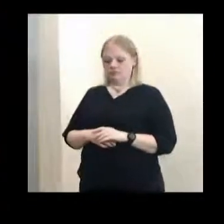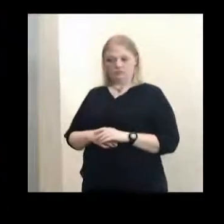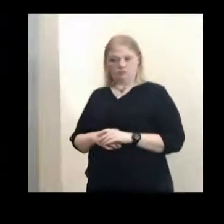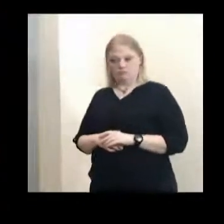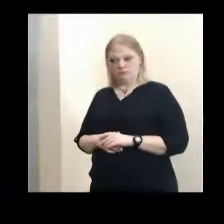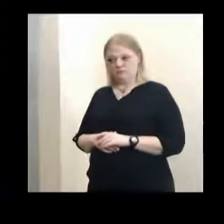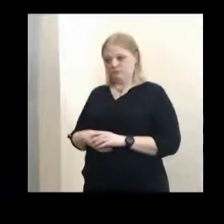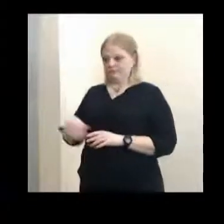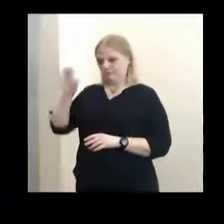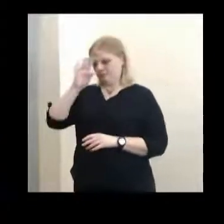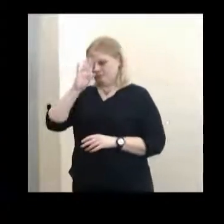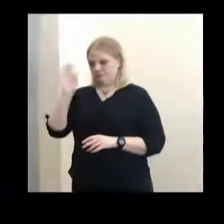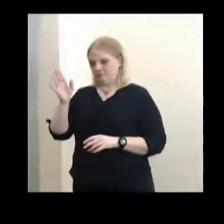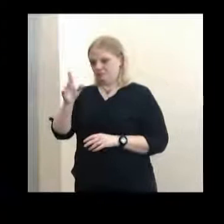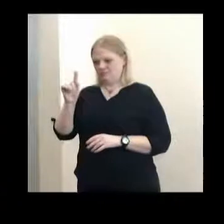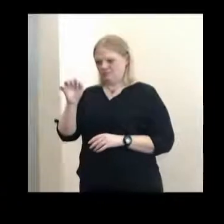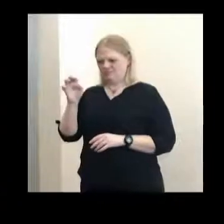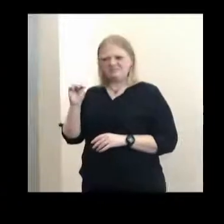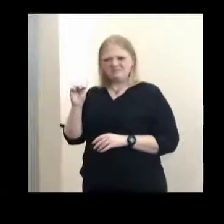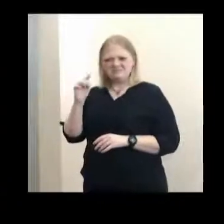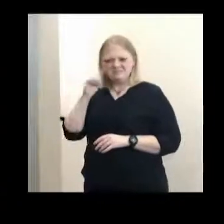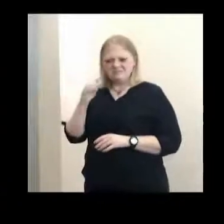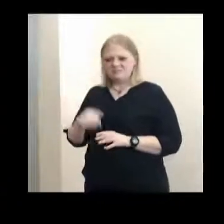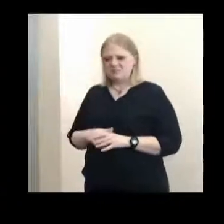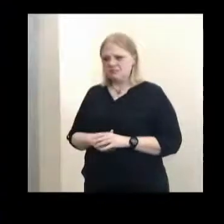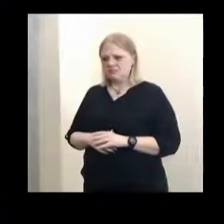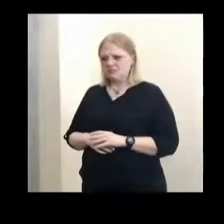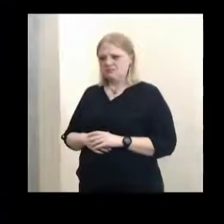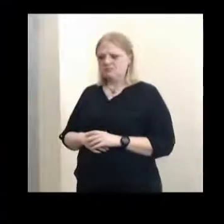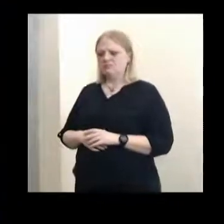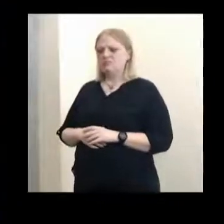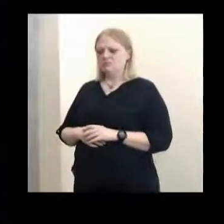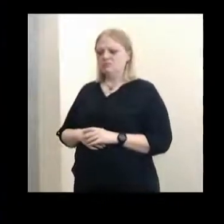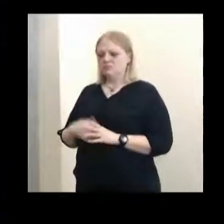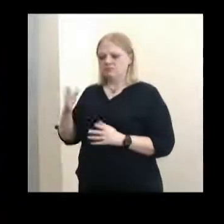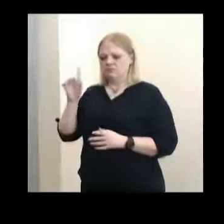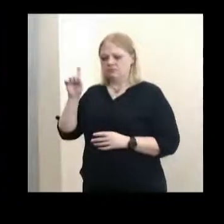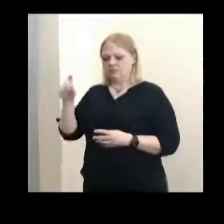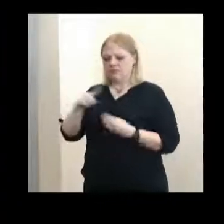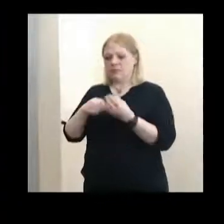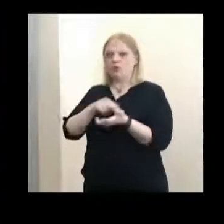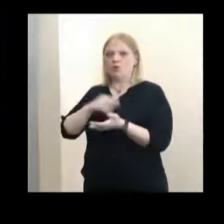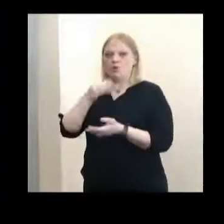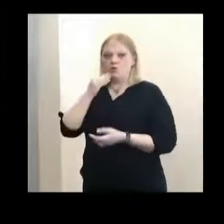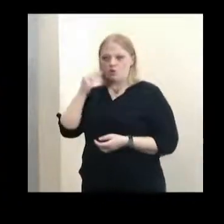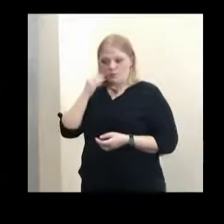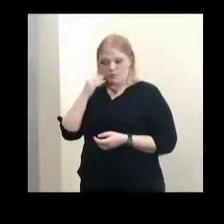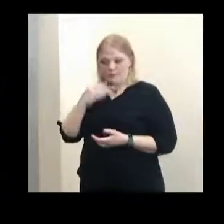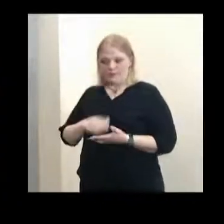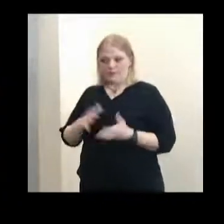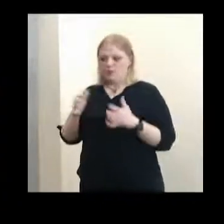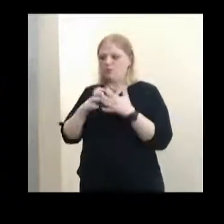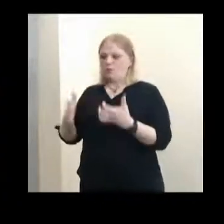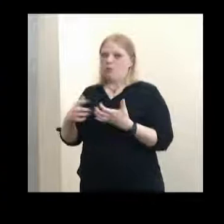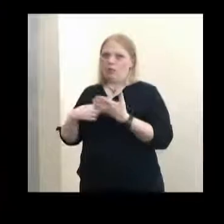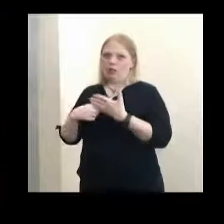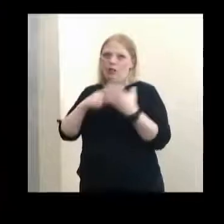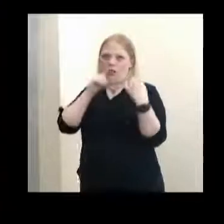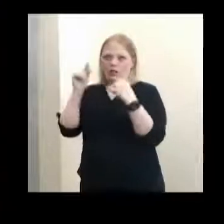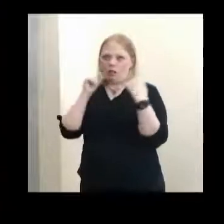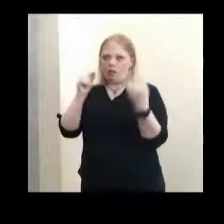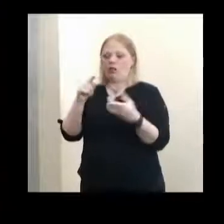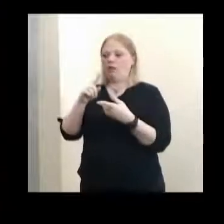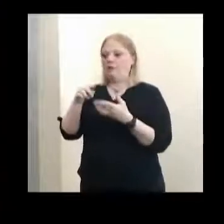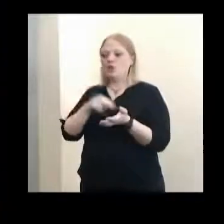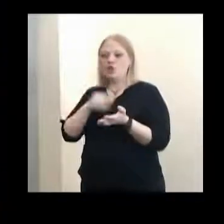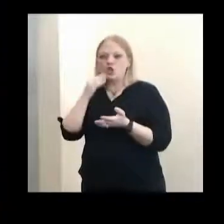Hey, Mark, it's Tom Dinky from WBFO. Hi, Tom. I wanted to ask you about nursing homes. There's so much talk about nursing home reform right now,